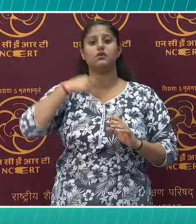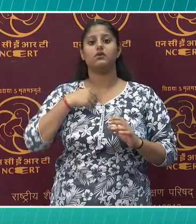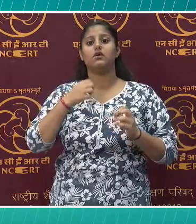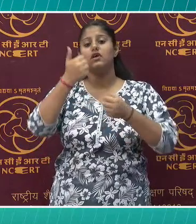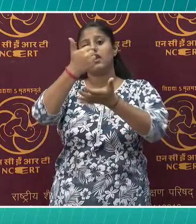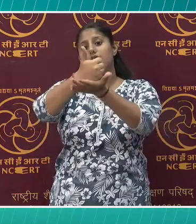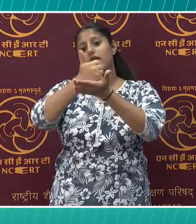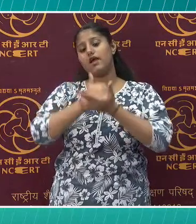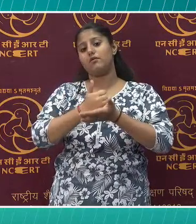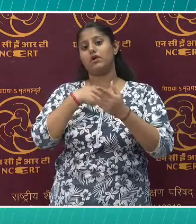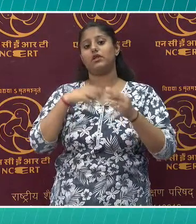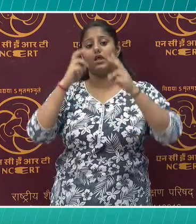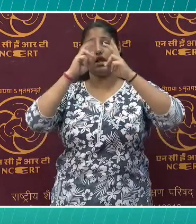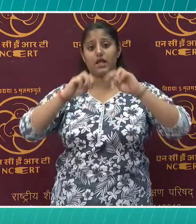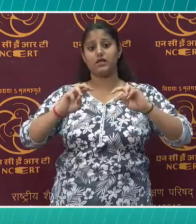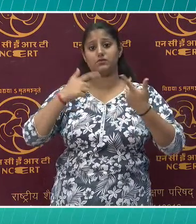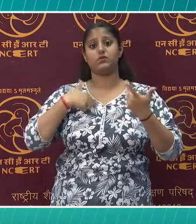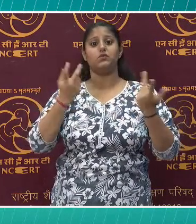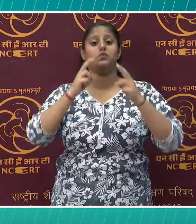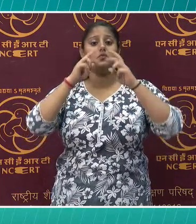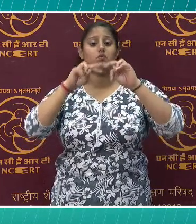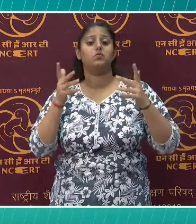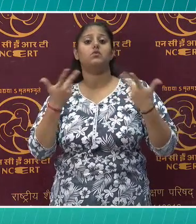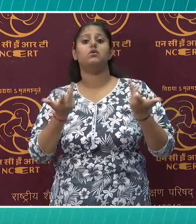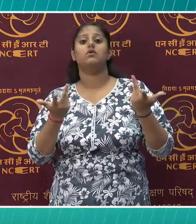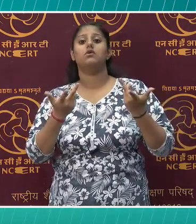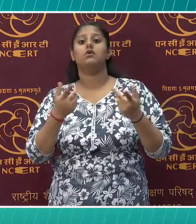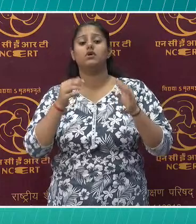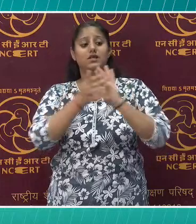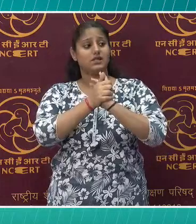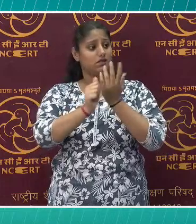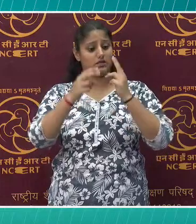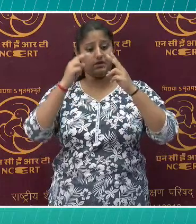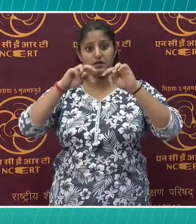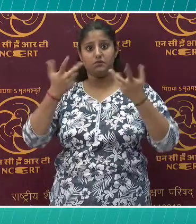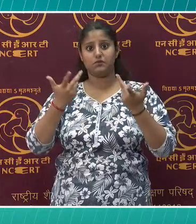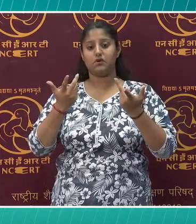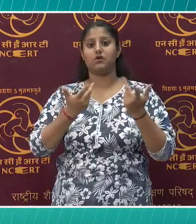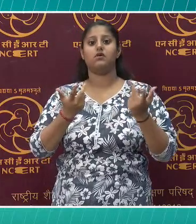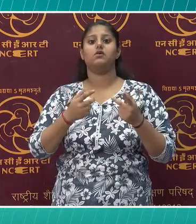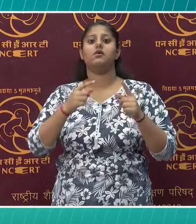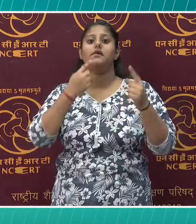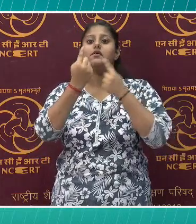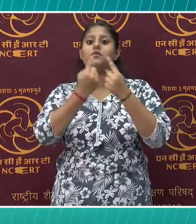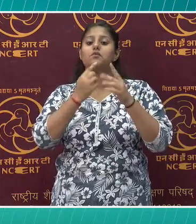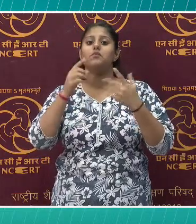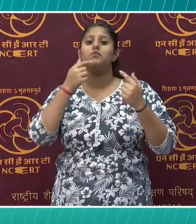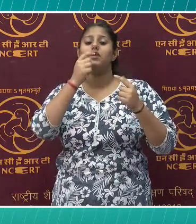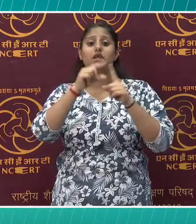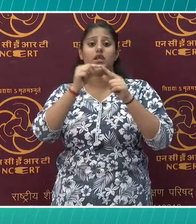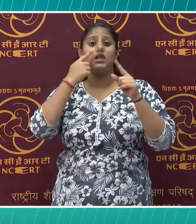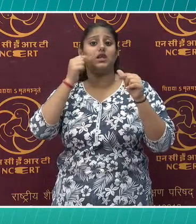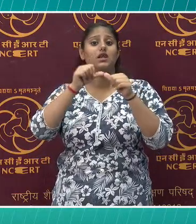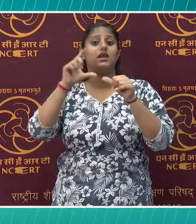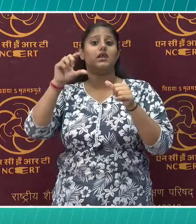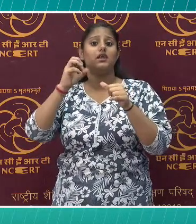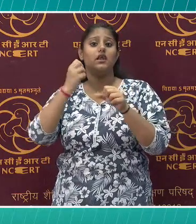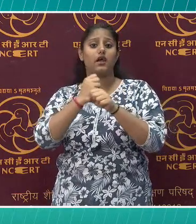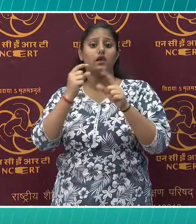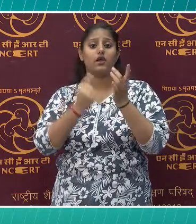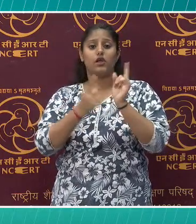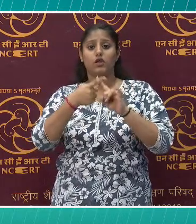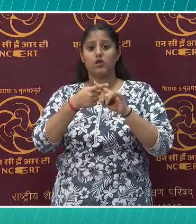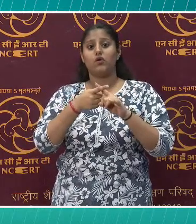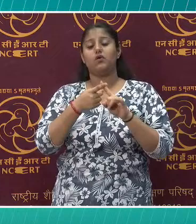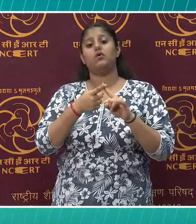help explore and express better. Then your skill, you know, of talking, the dialogues, the technical